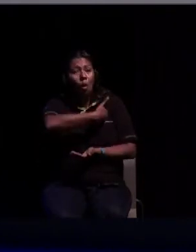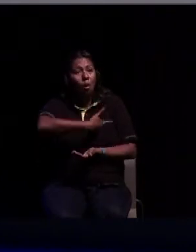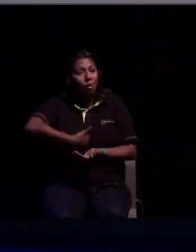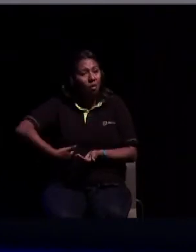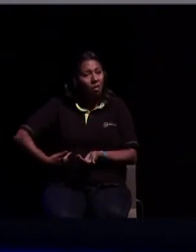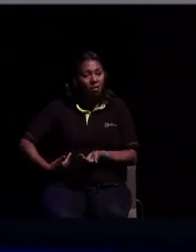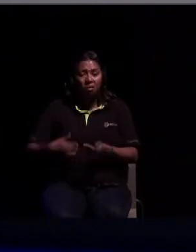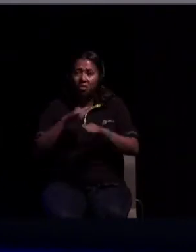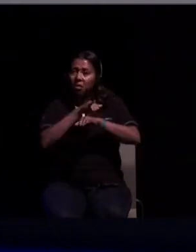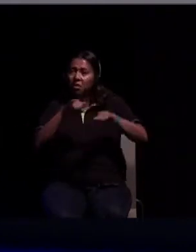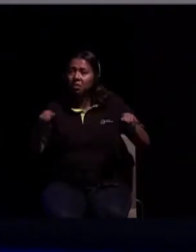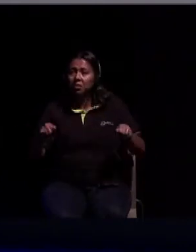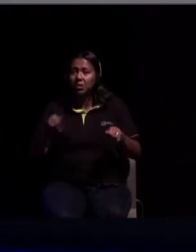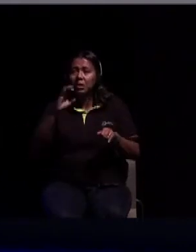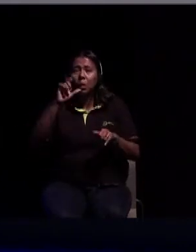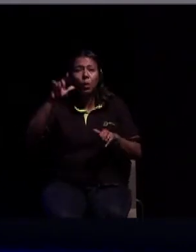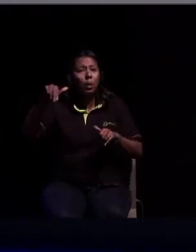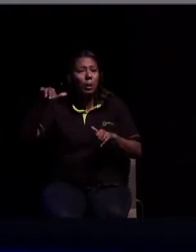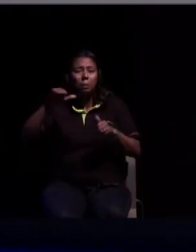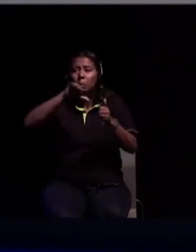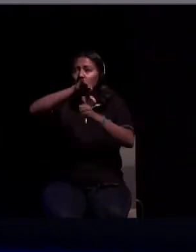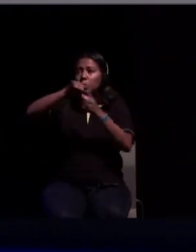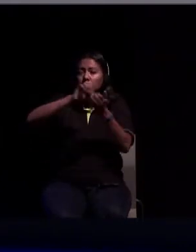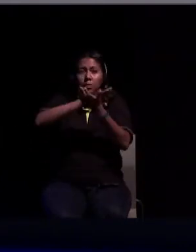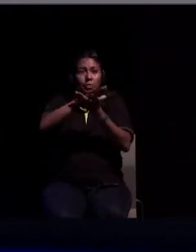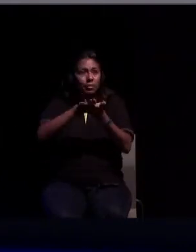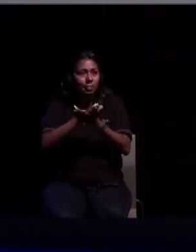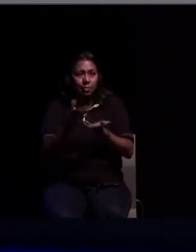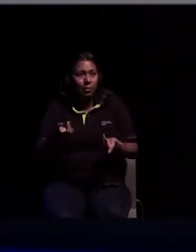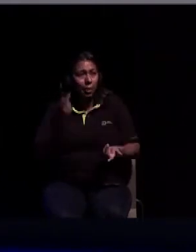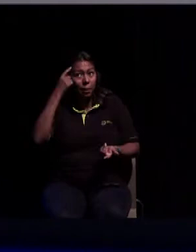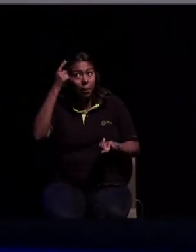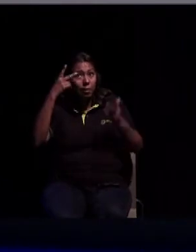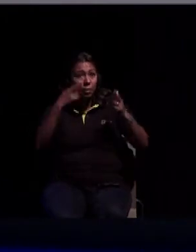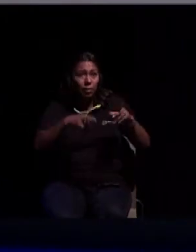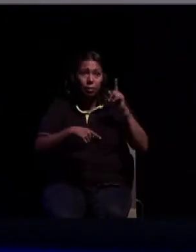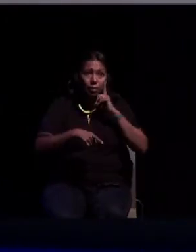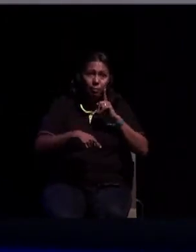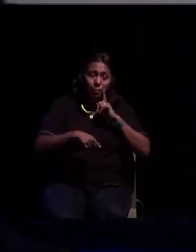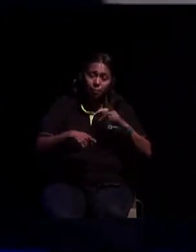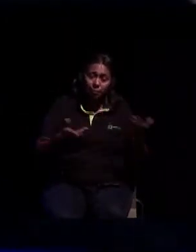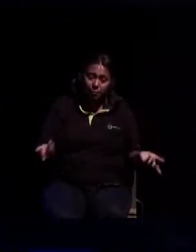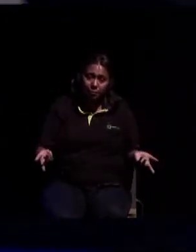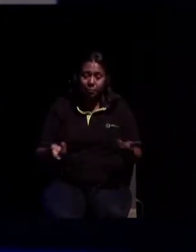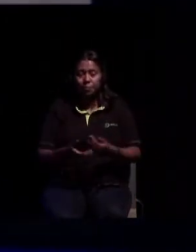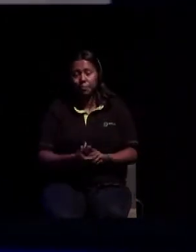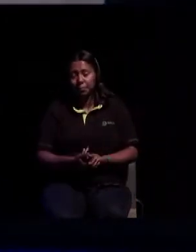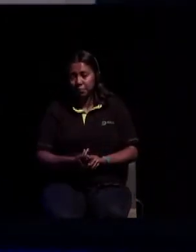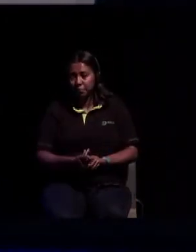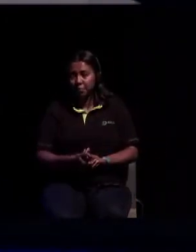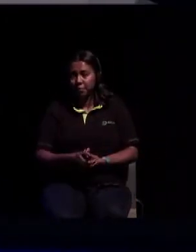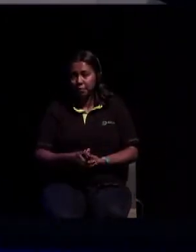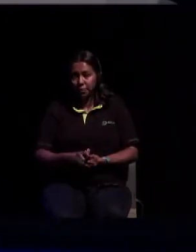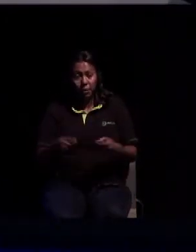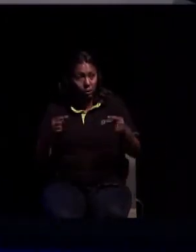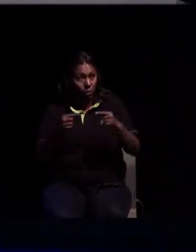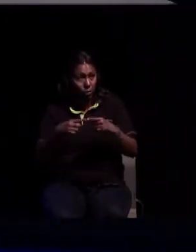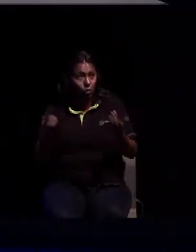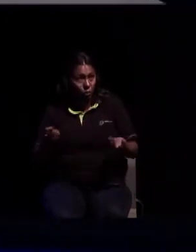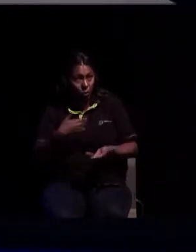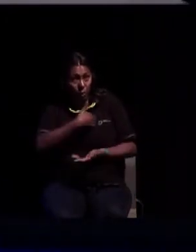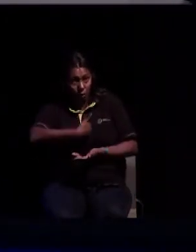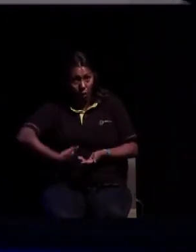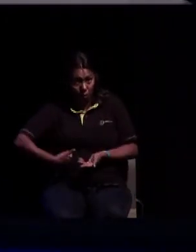the American sort of mode on that. So in talking about the responsible management of tourism in